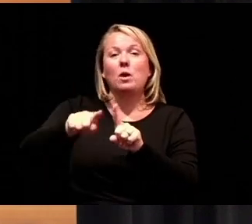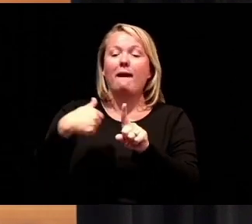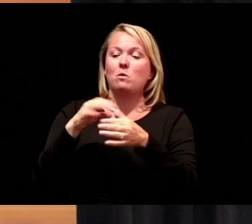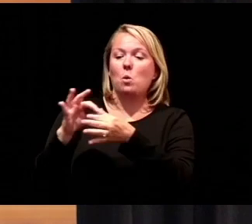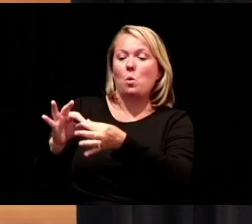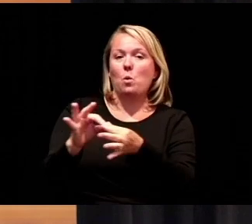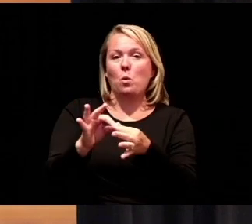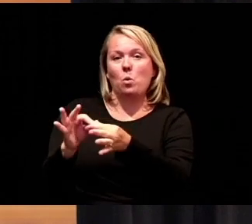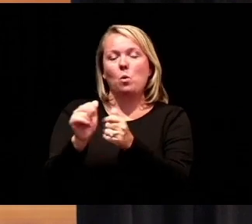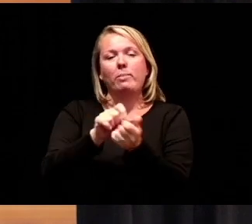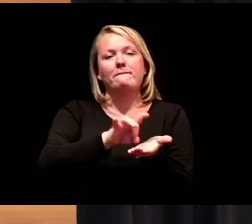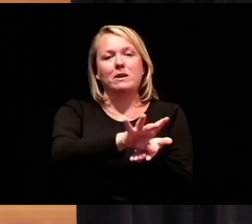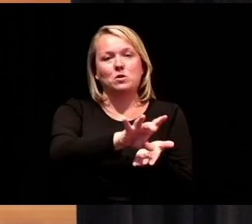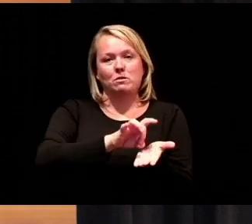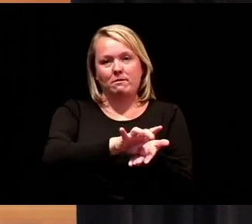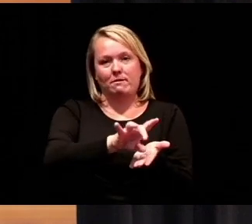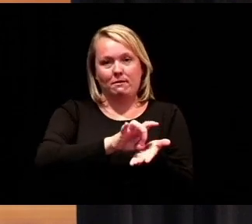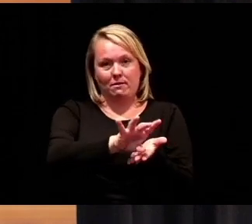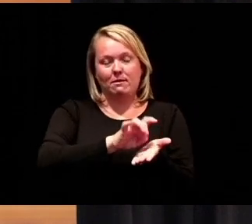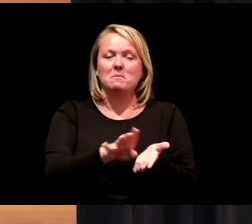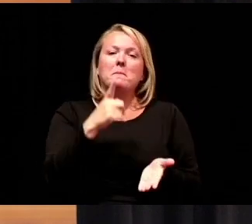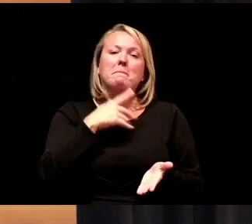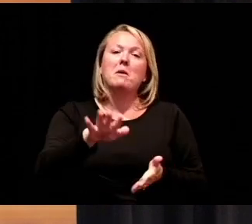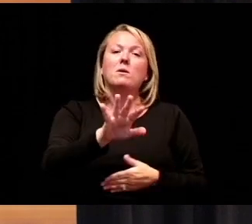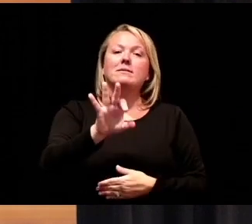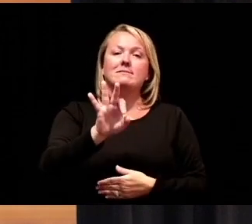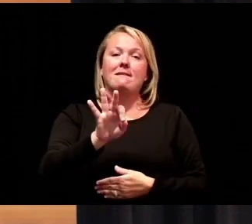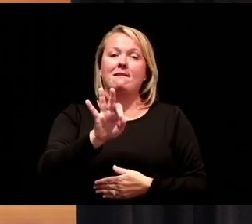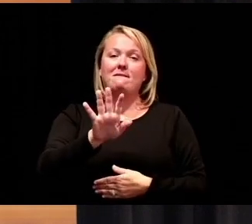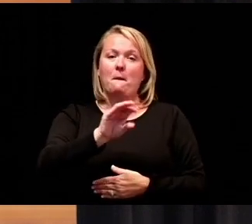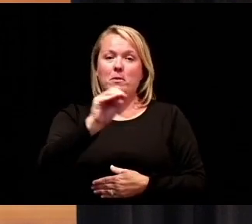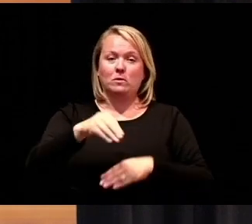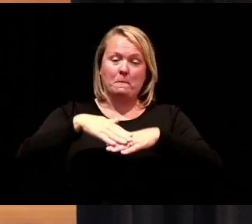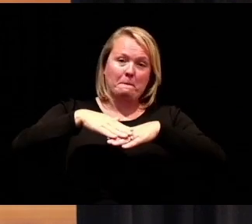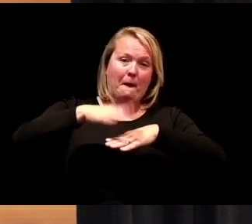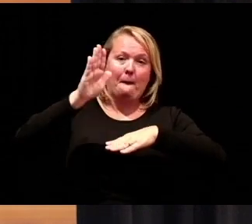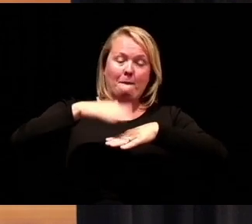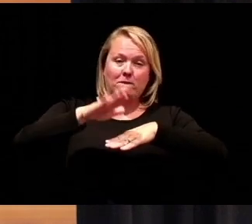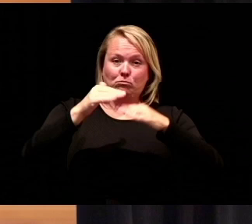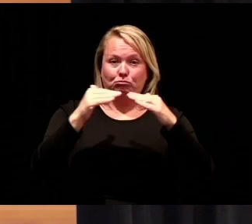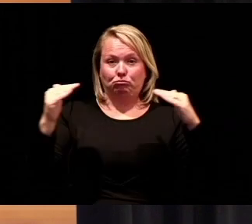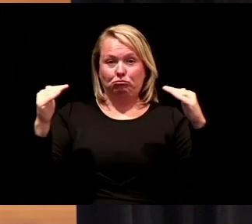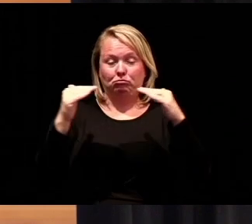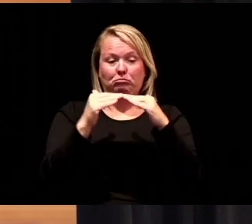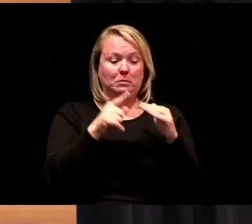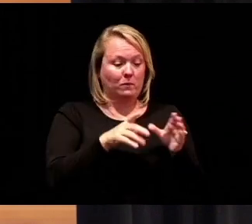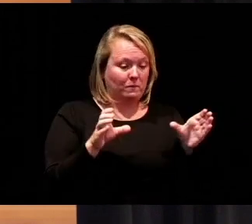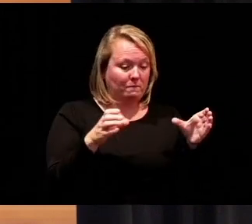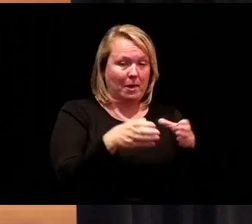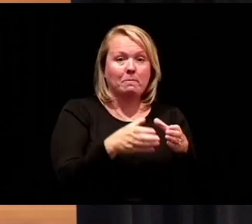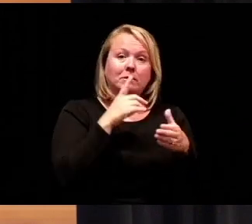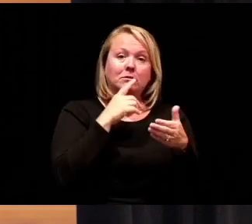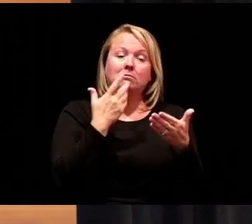Township is combined with Mount Clemens, but the court administrator had an idea like how many, on average, how many